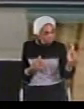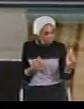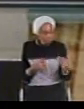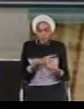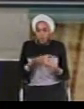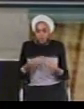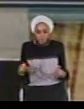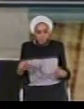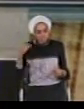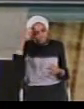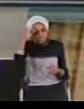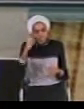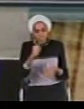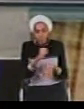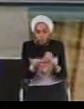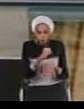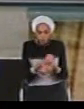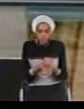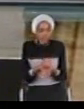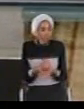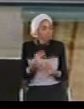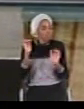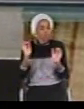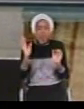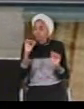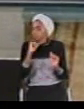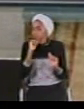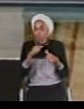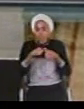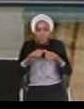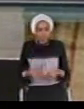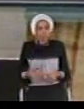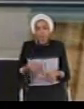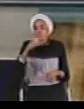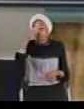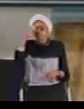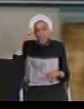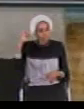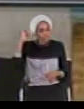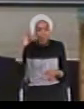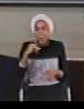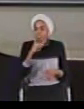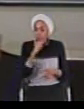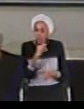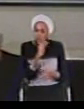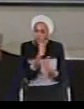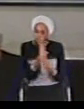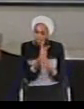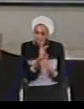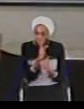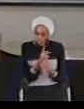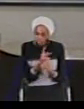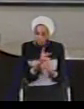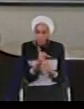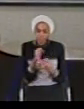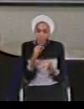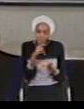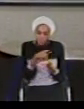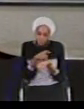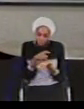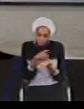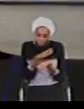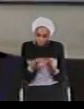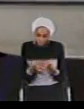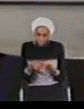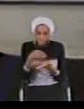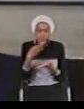his work does not abide because it does not preserve the purity